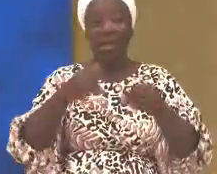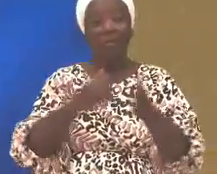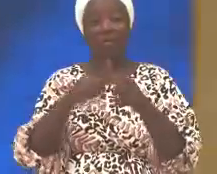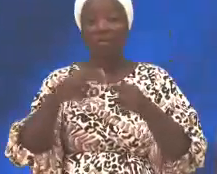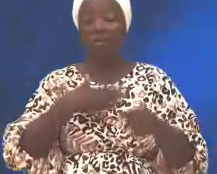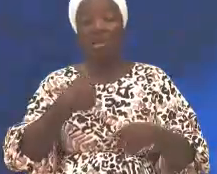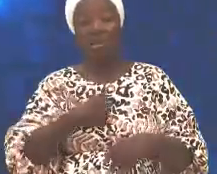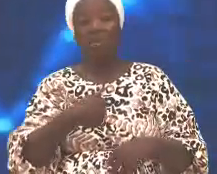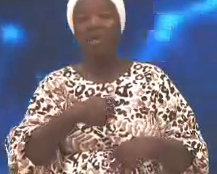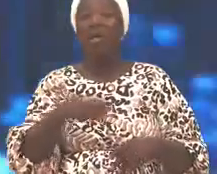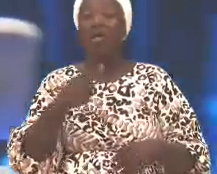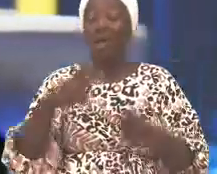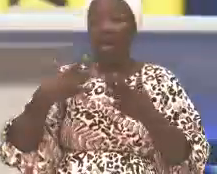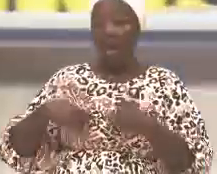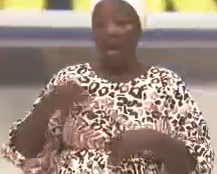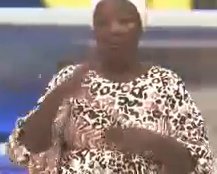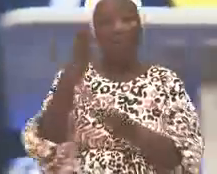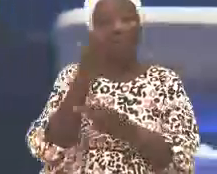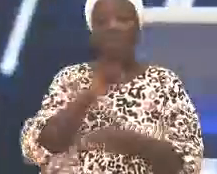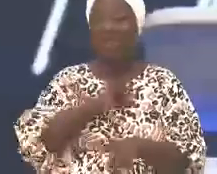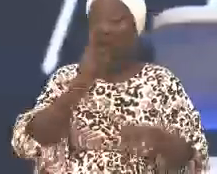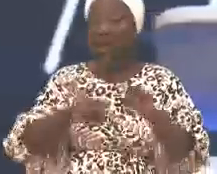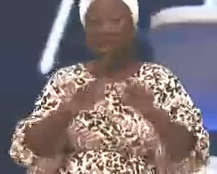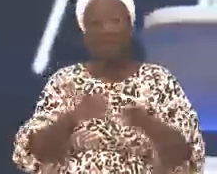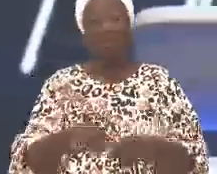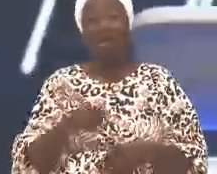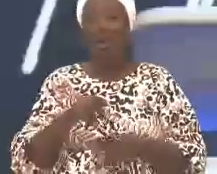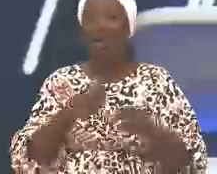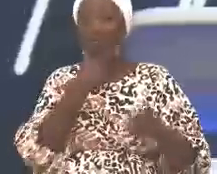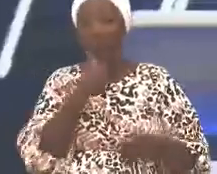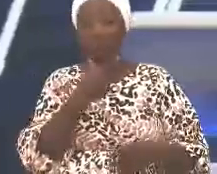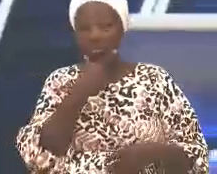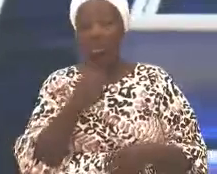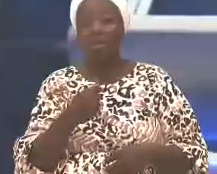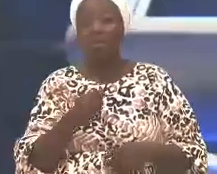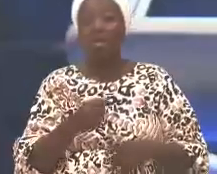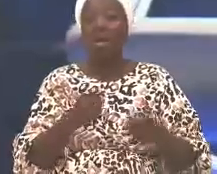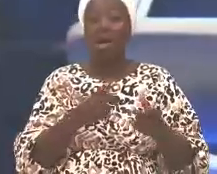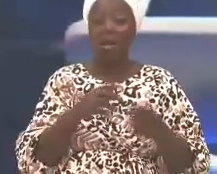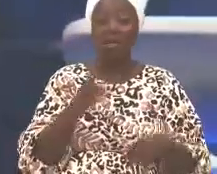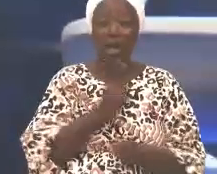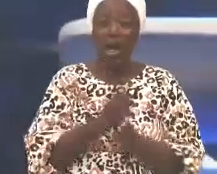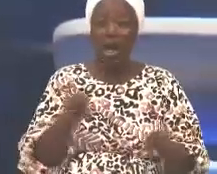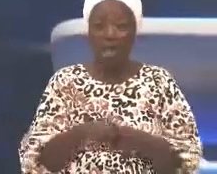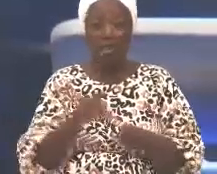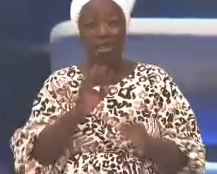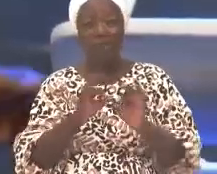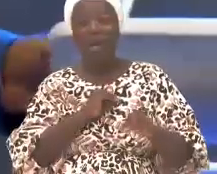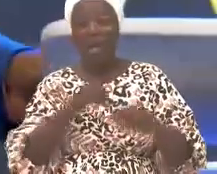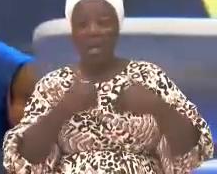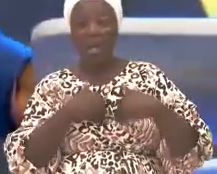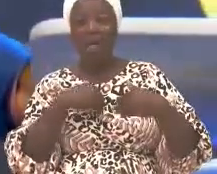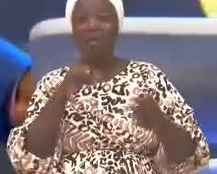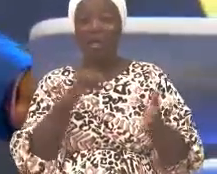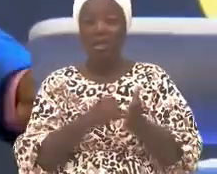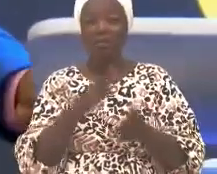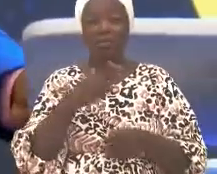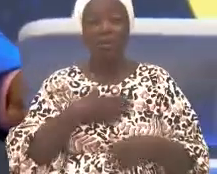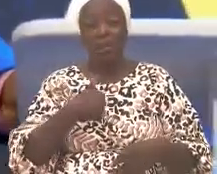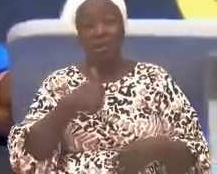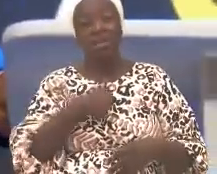The heart of flesh, I cannot pretend and hypocritically act it out by myself.